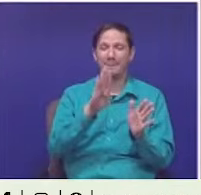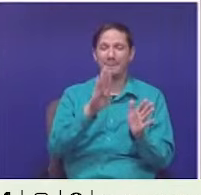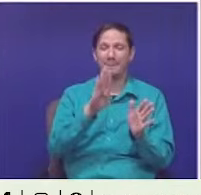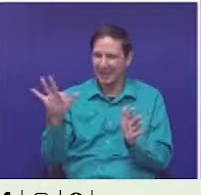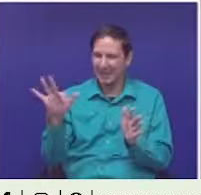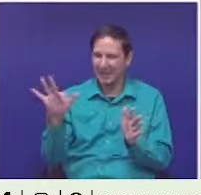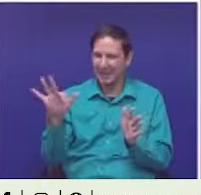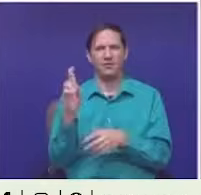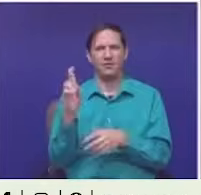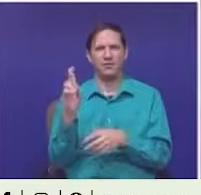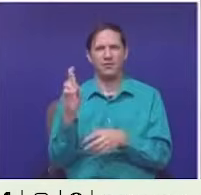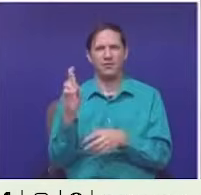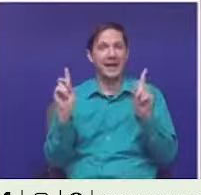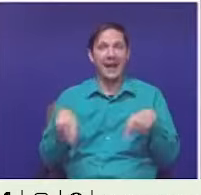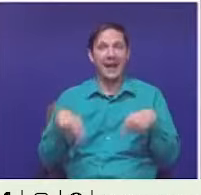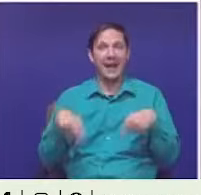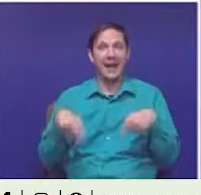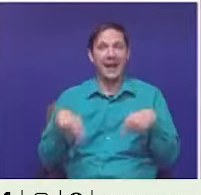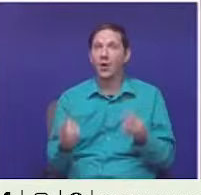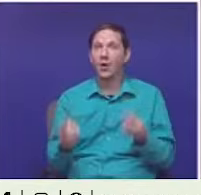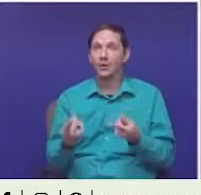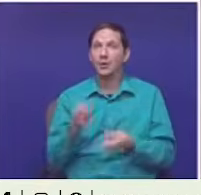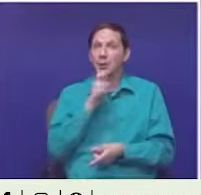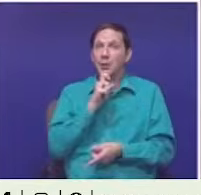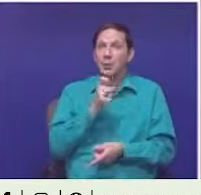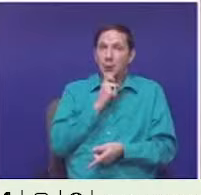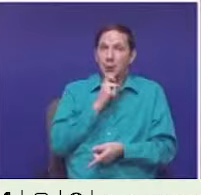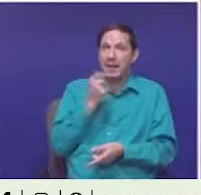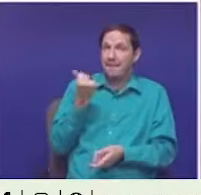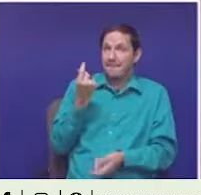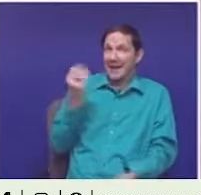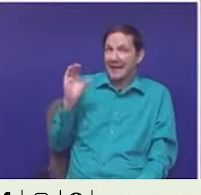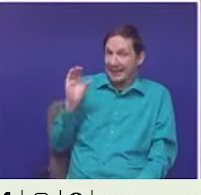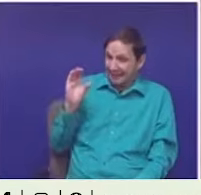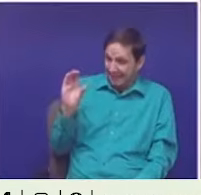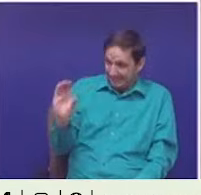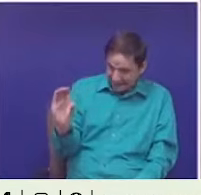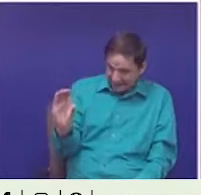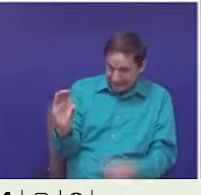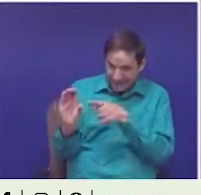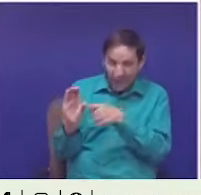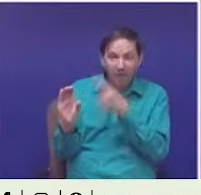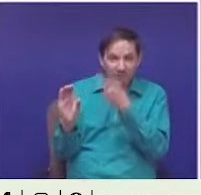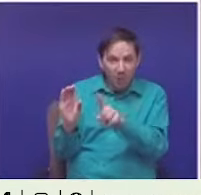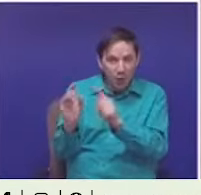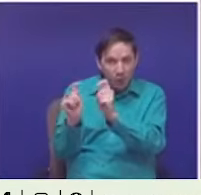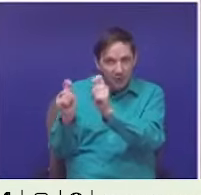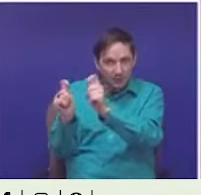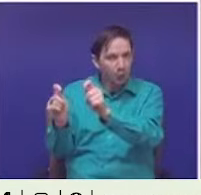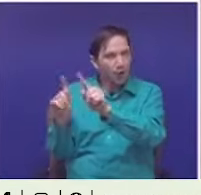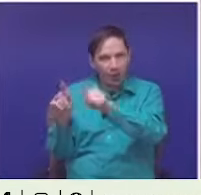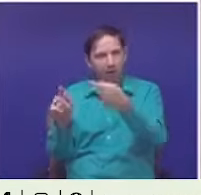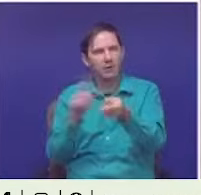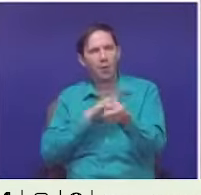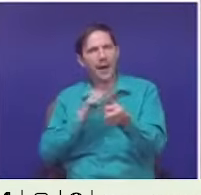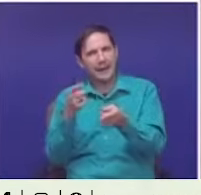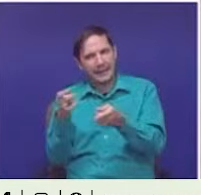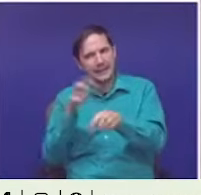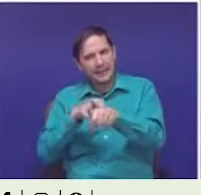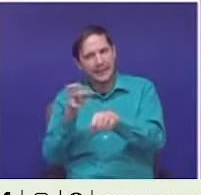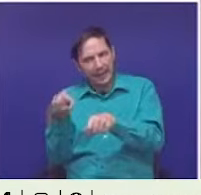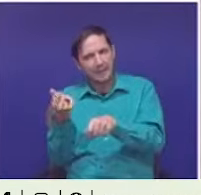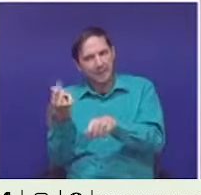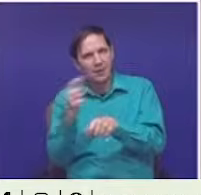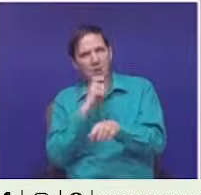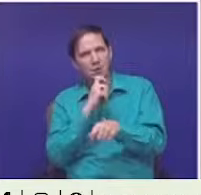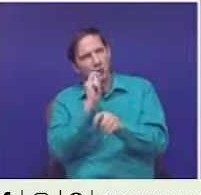the point where they're unable to use what is allocated for them for specific functions for those functions. So one of the issues that